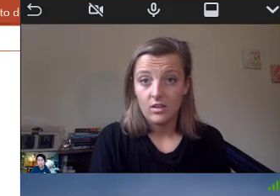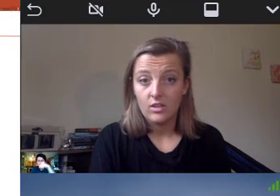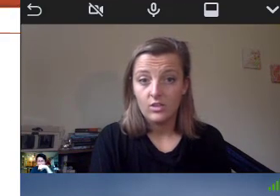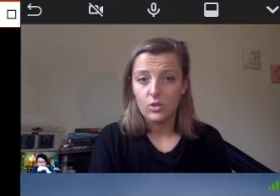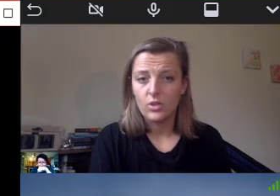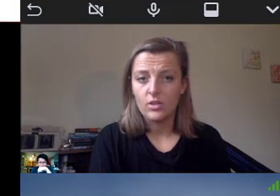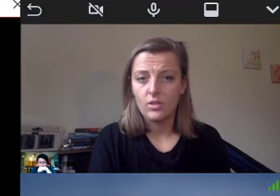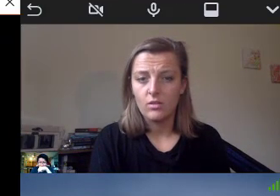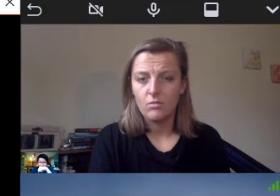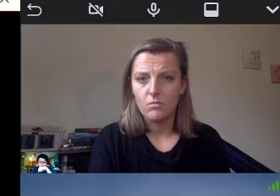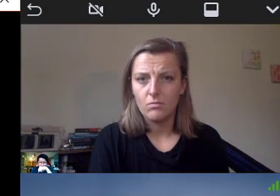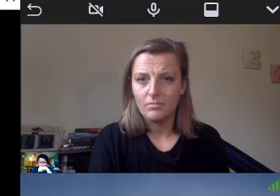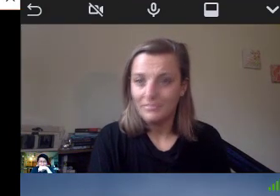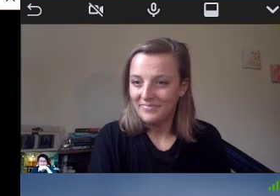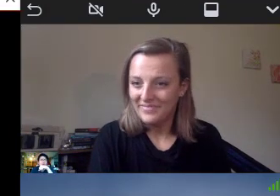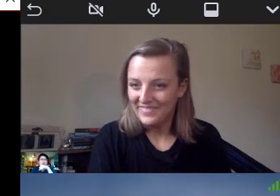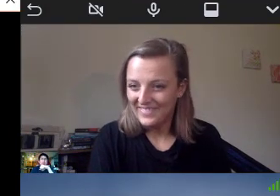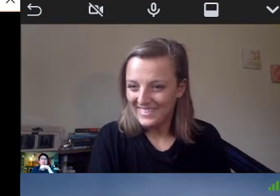So...